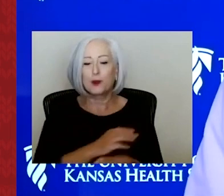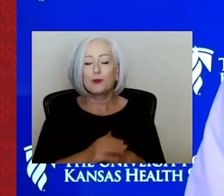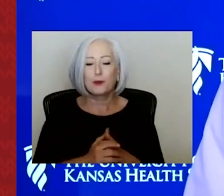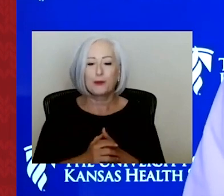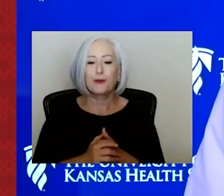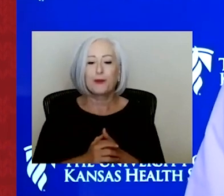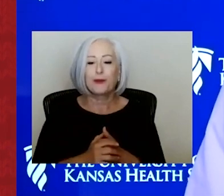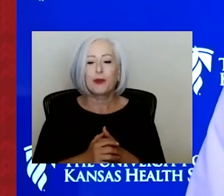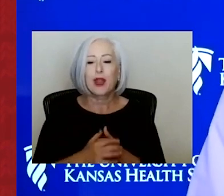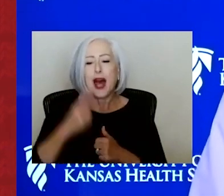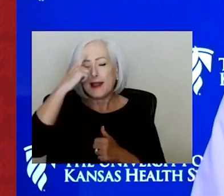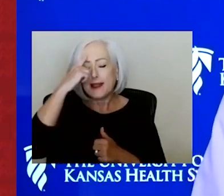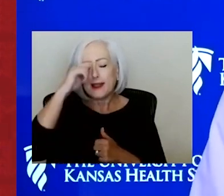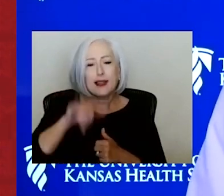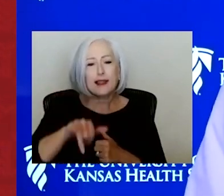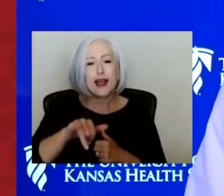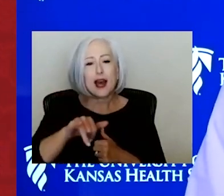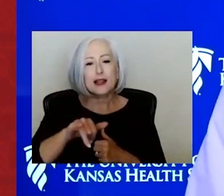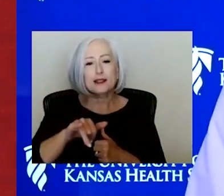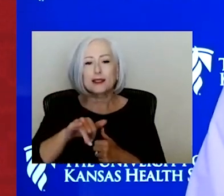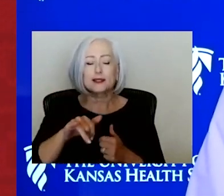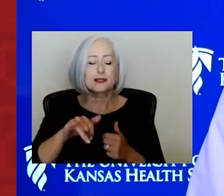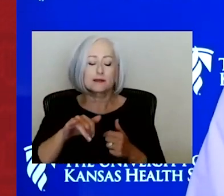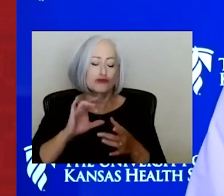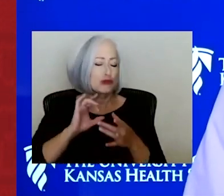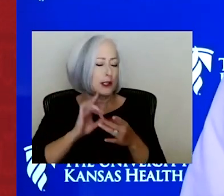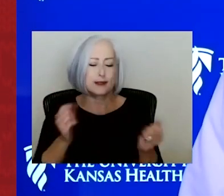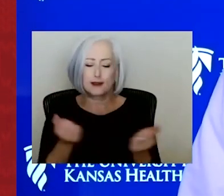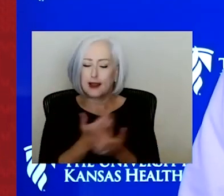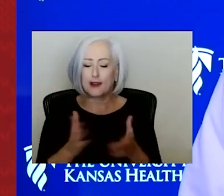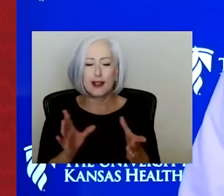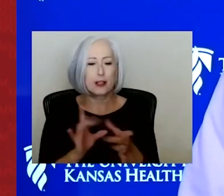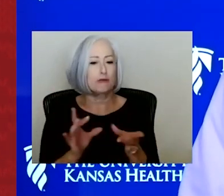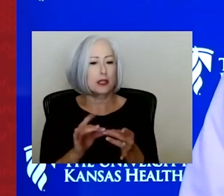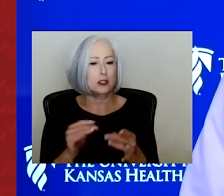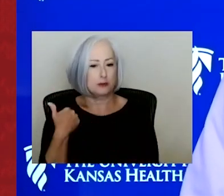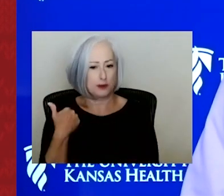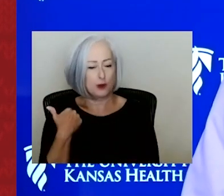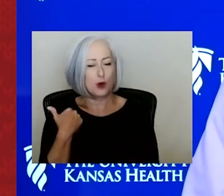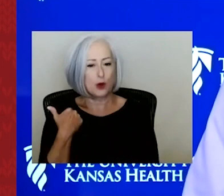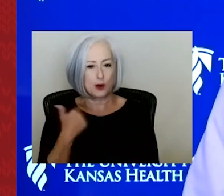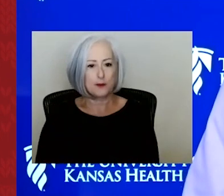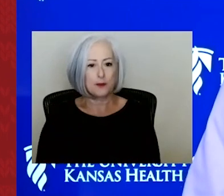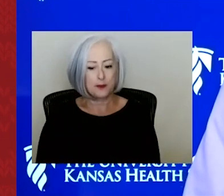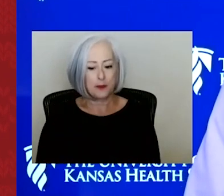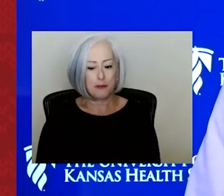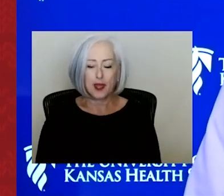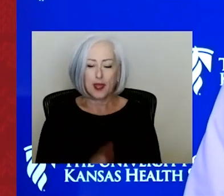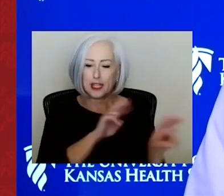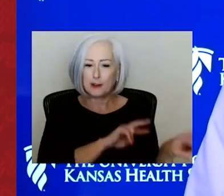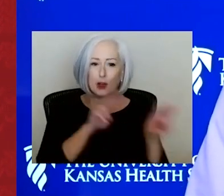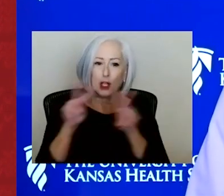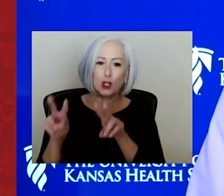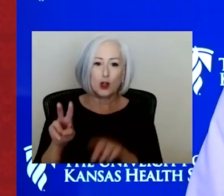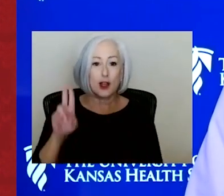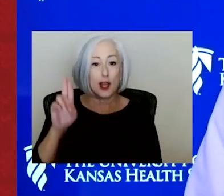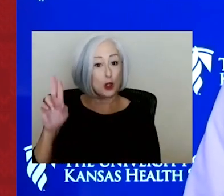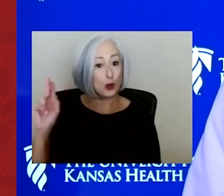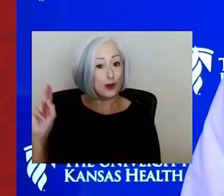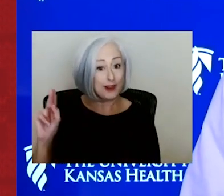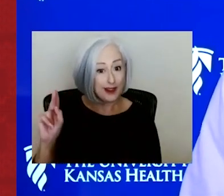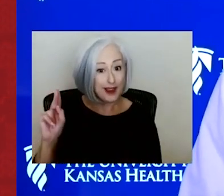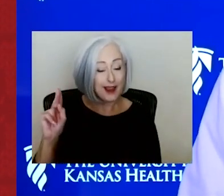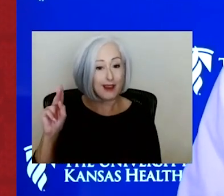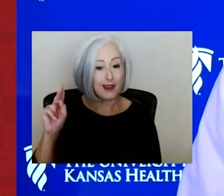goes to all that we've said, and I think we can also draw inferences from the UK experience with their recent surge and the